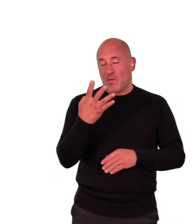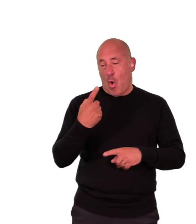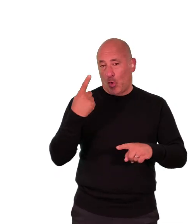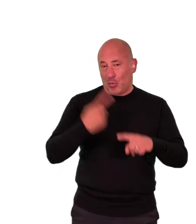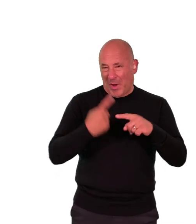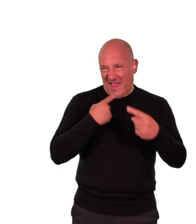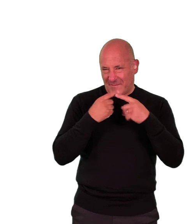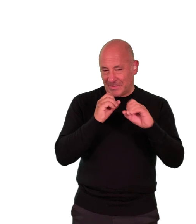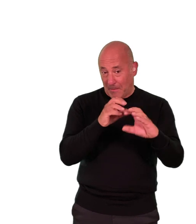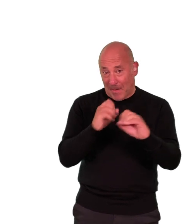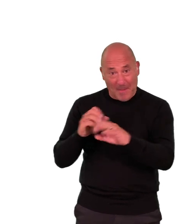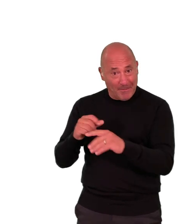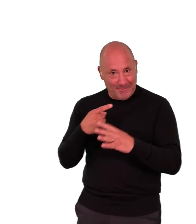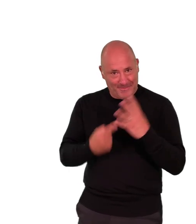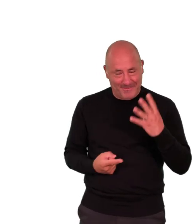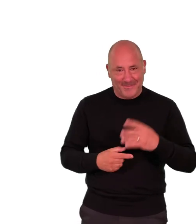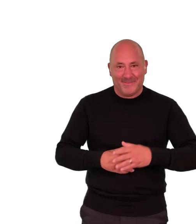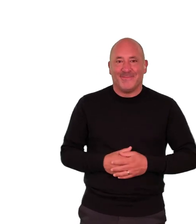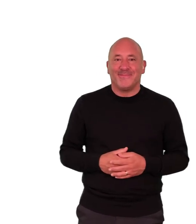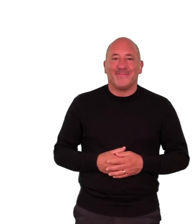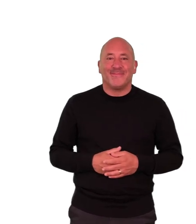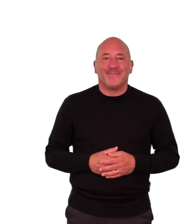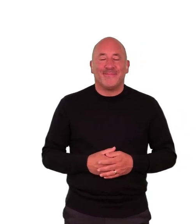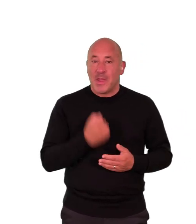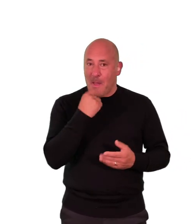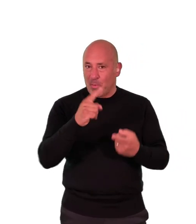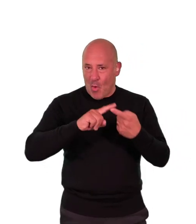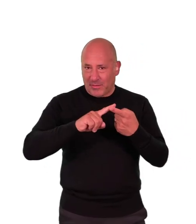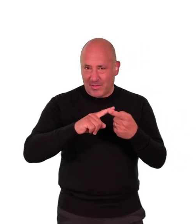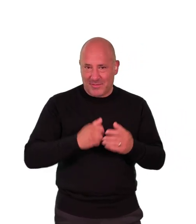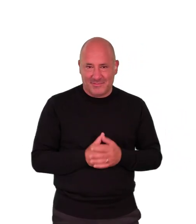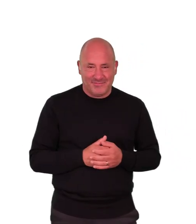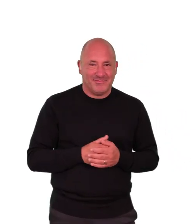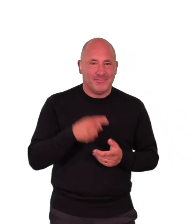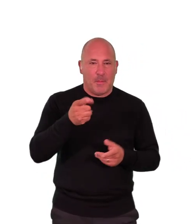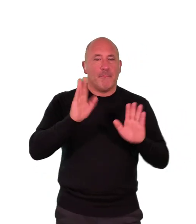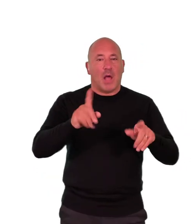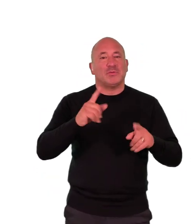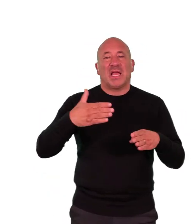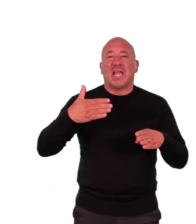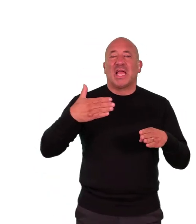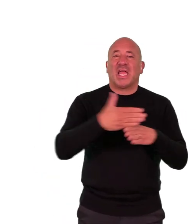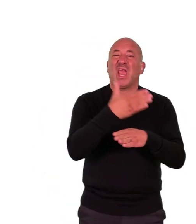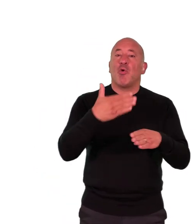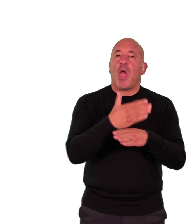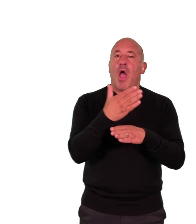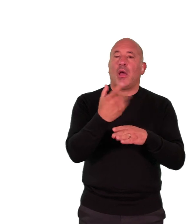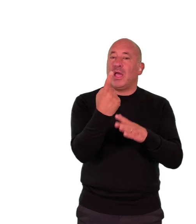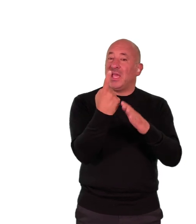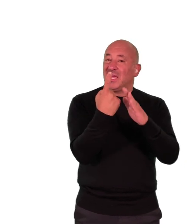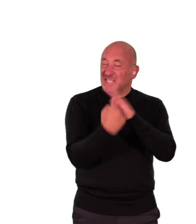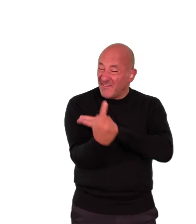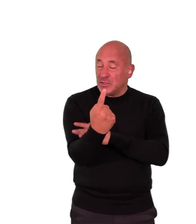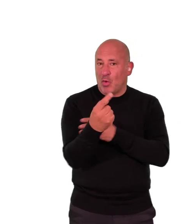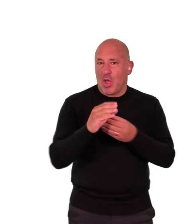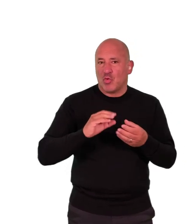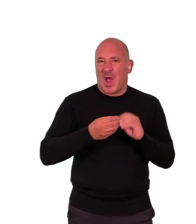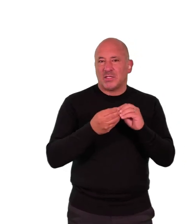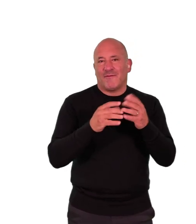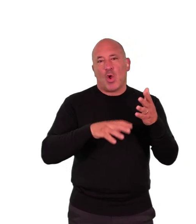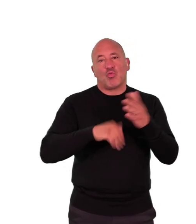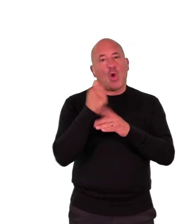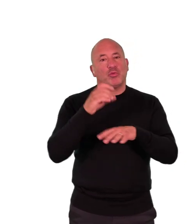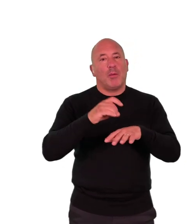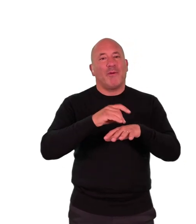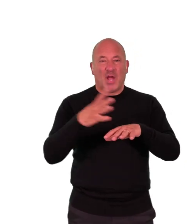an individual creative or cultural practitioner in order to apply, and you need to work in one of the disciplines that we